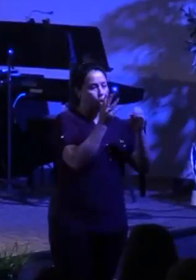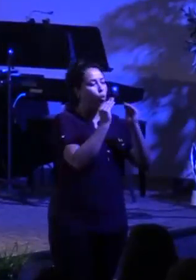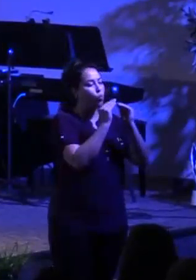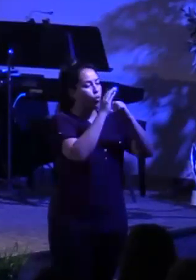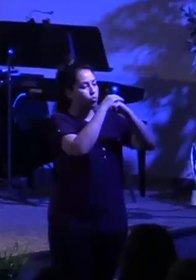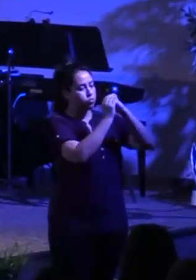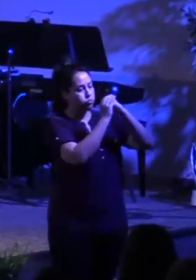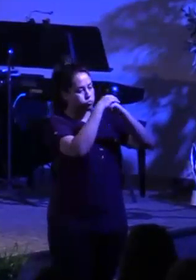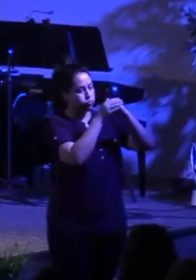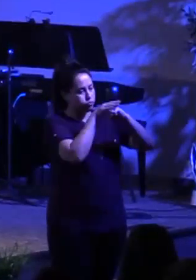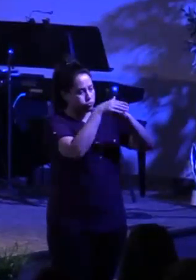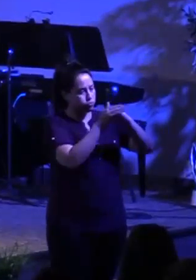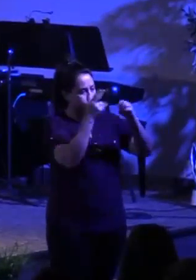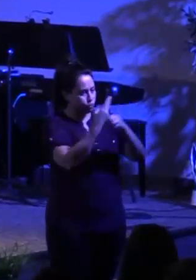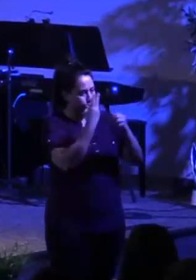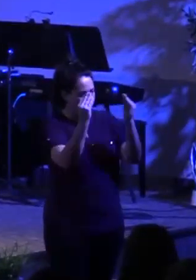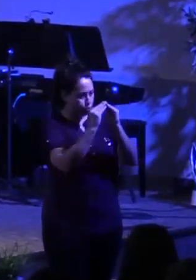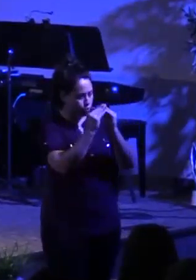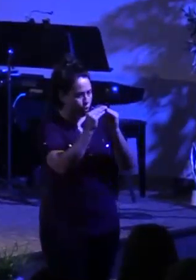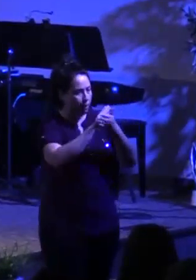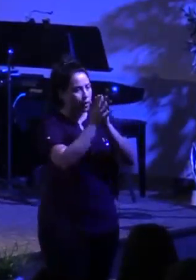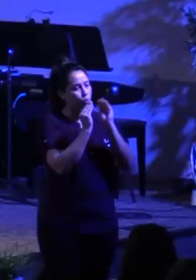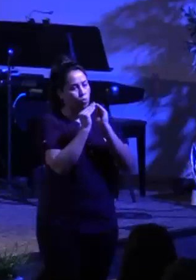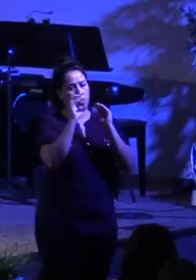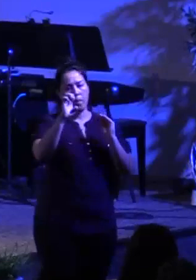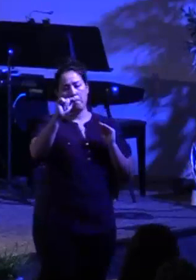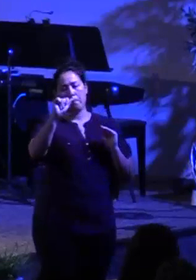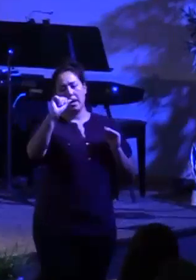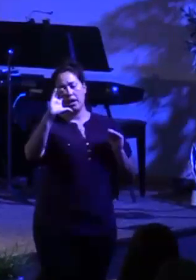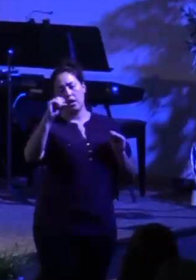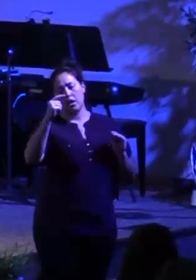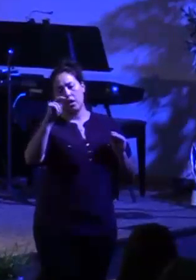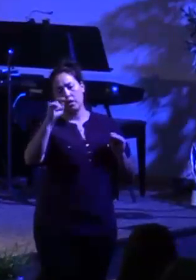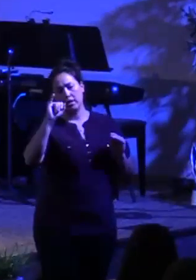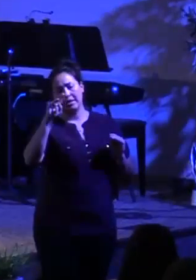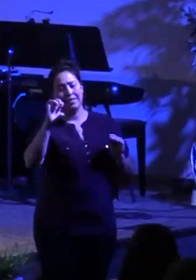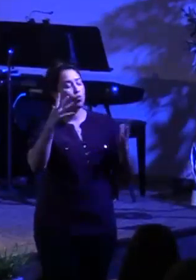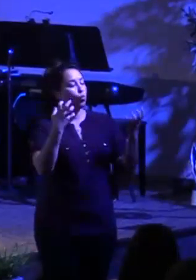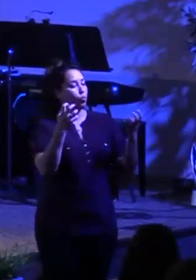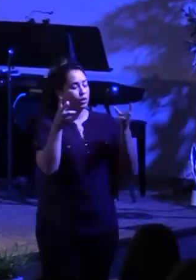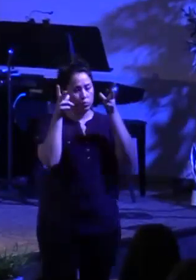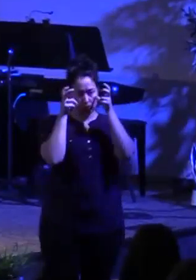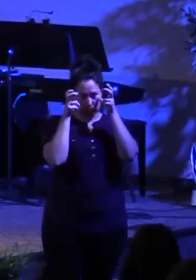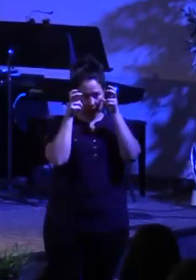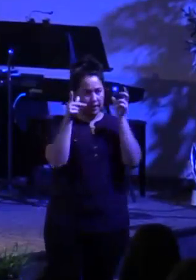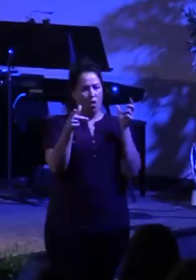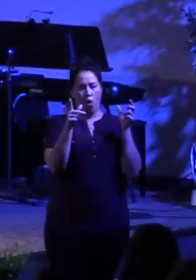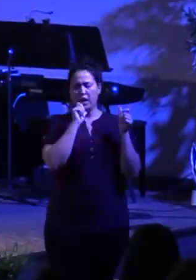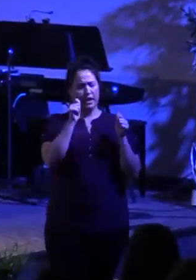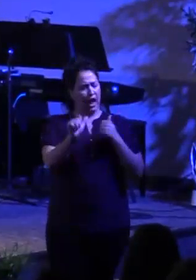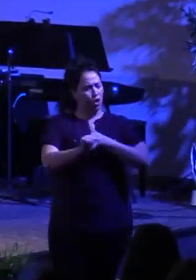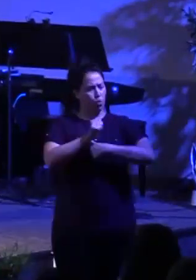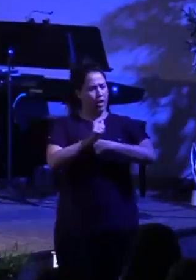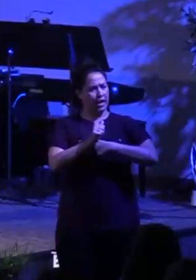metacognitive. We want to not perceive things that are not a threat as a threat. We want to be less reactive with each